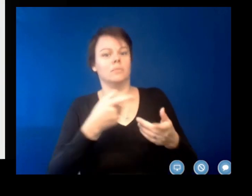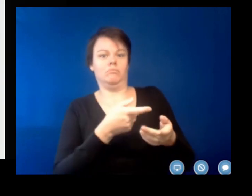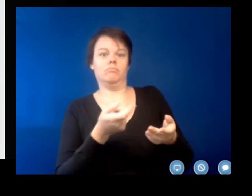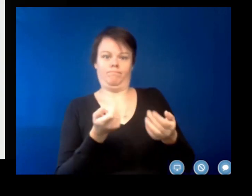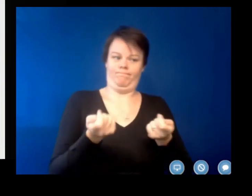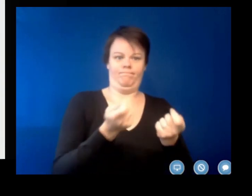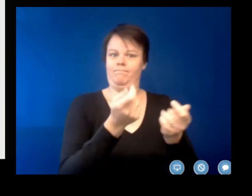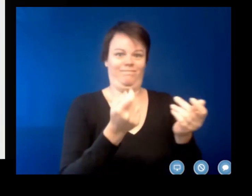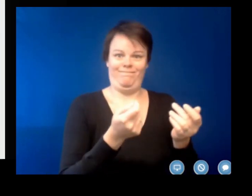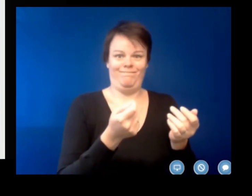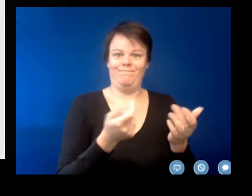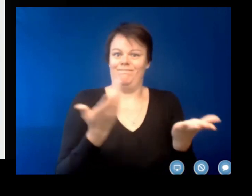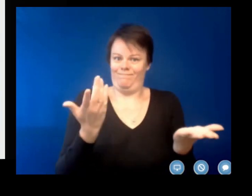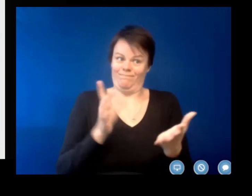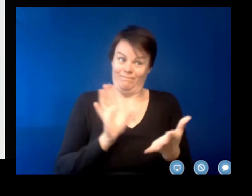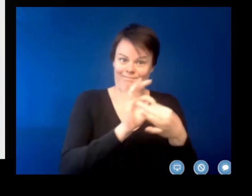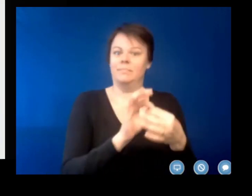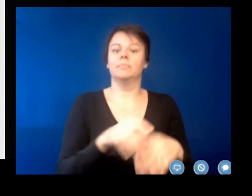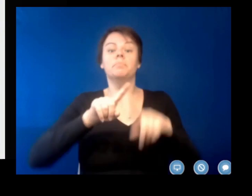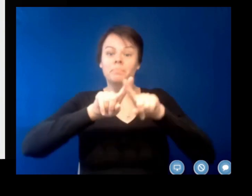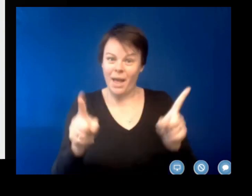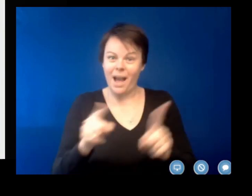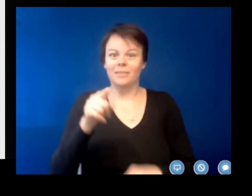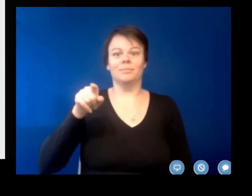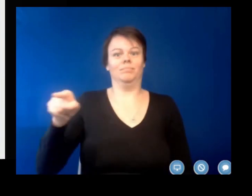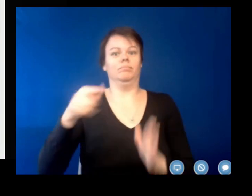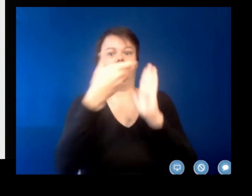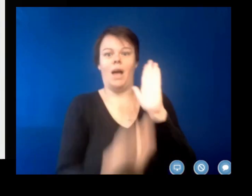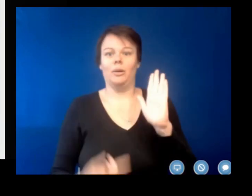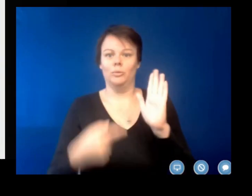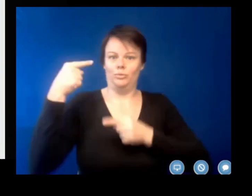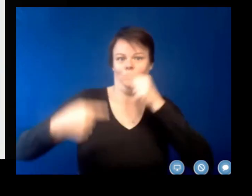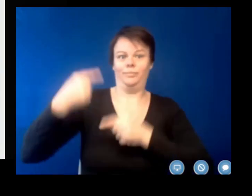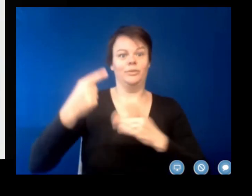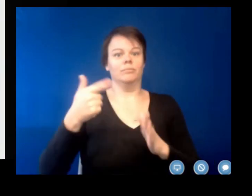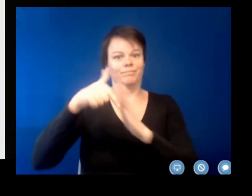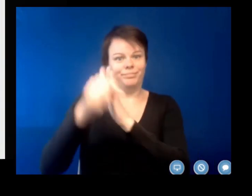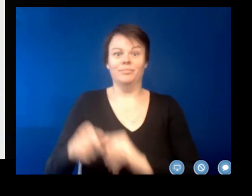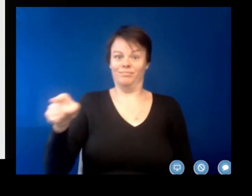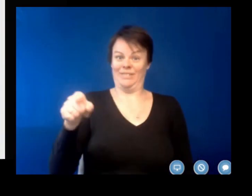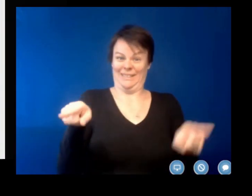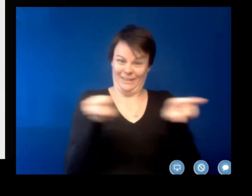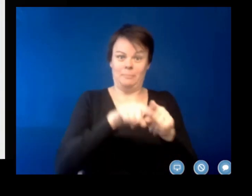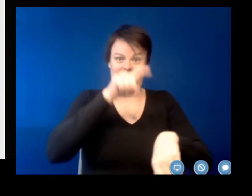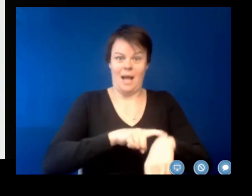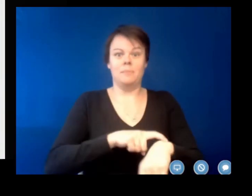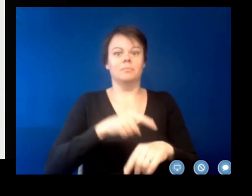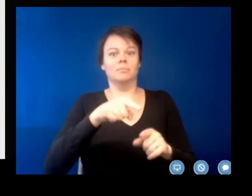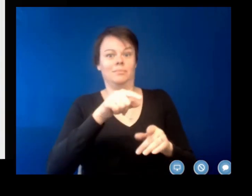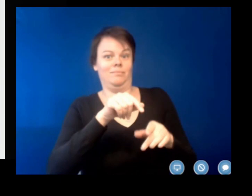work together with one another. And he therefore speaks of an, and now I quote